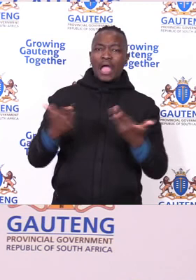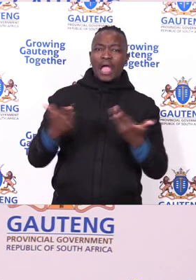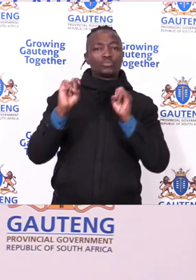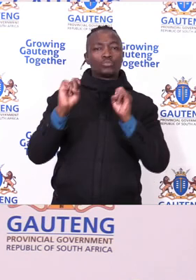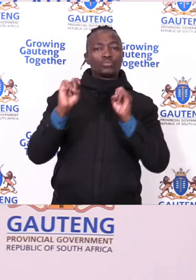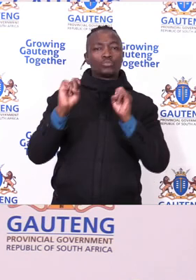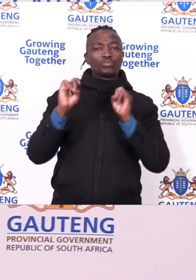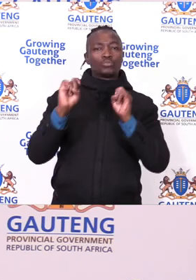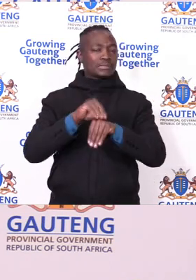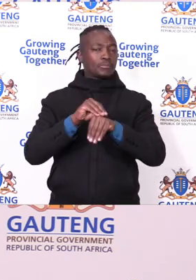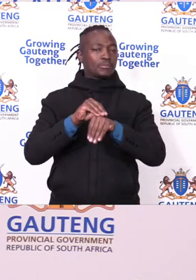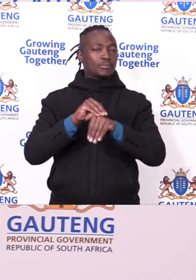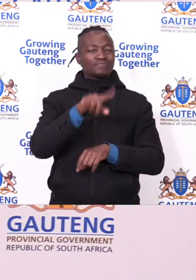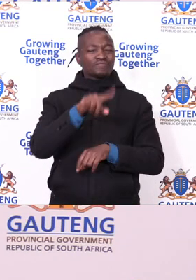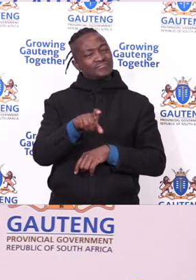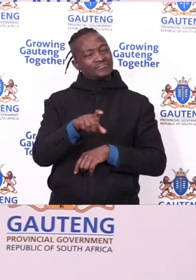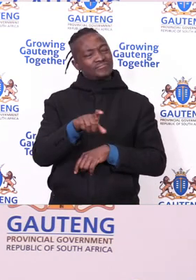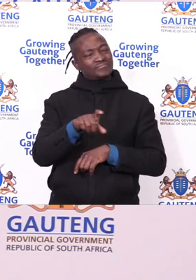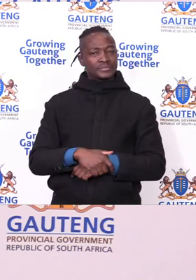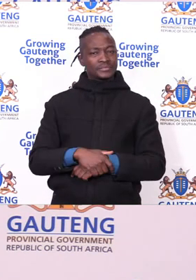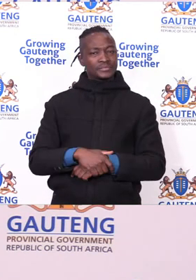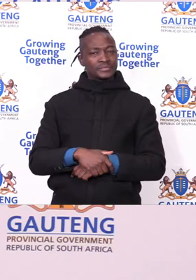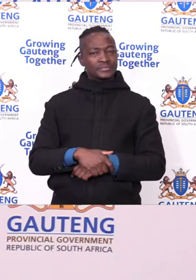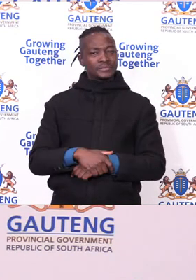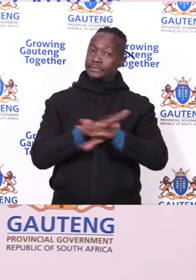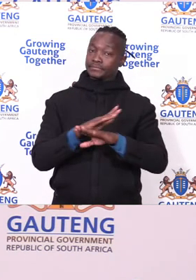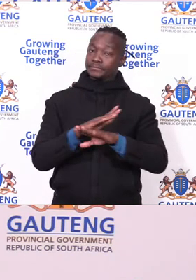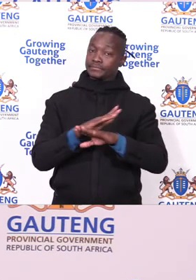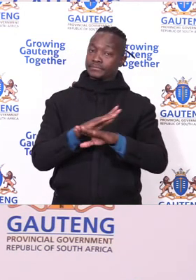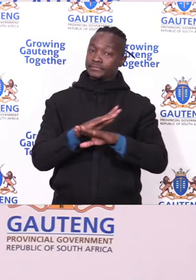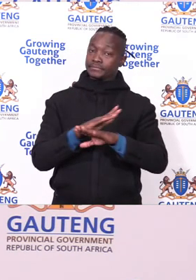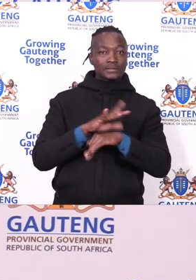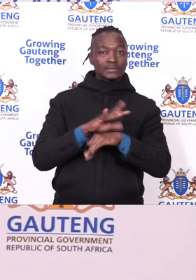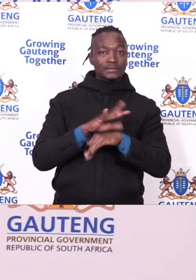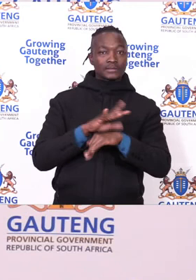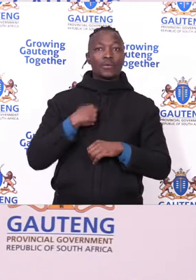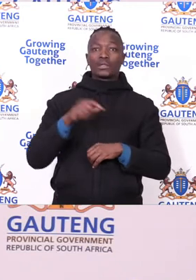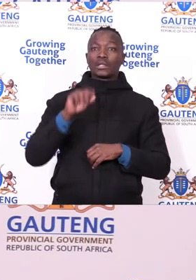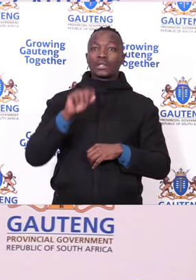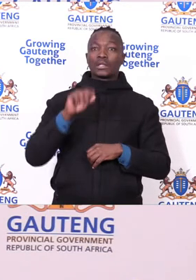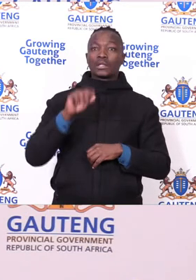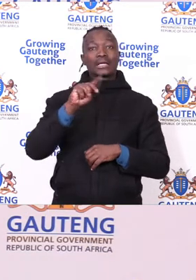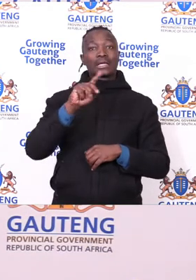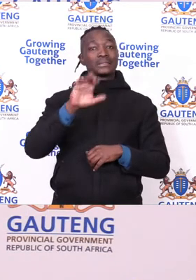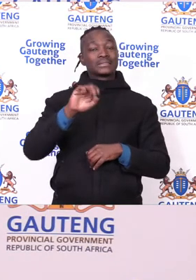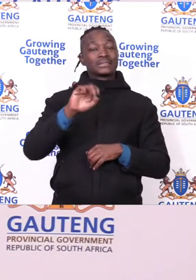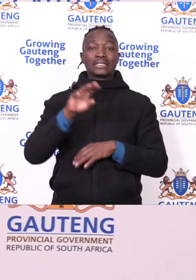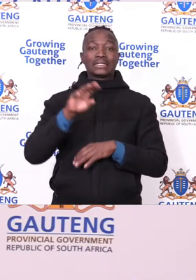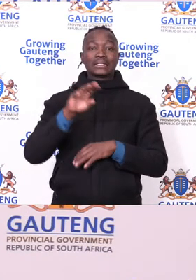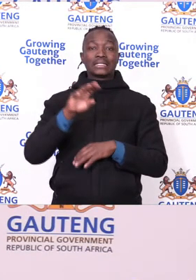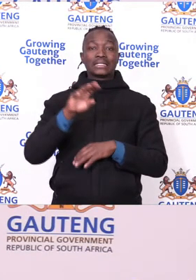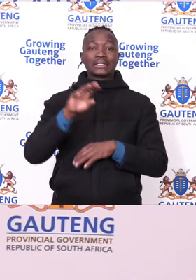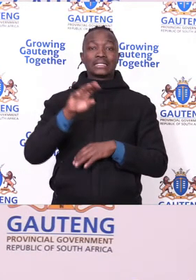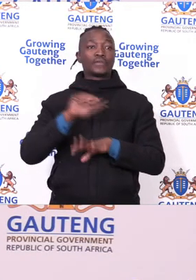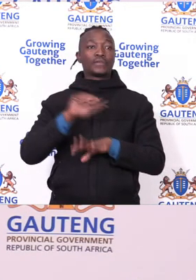of a problem is this? Well, that's it. I'll then ask MEC Lusufi to come,